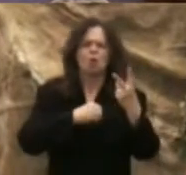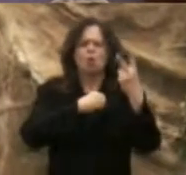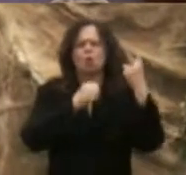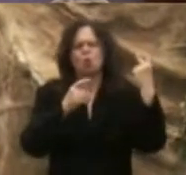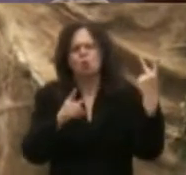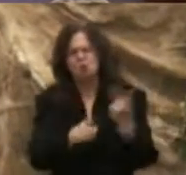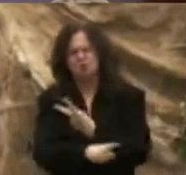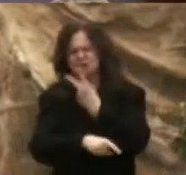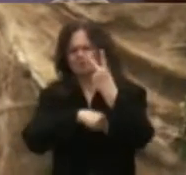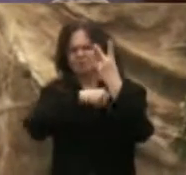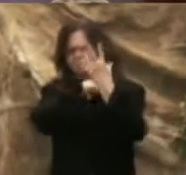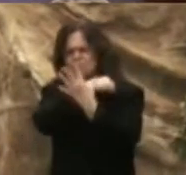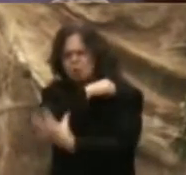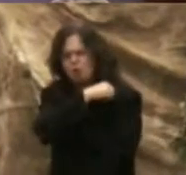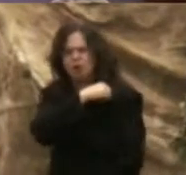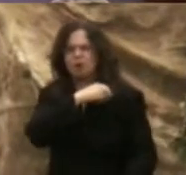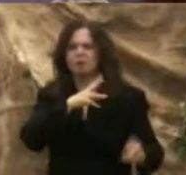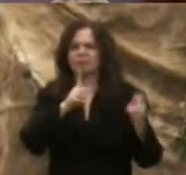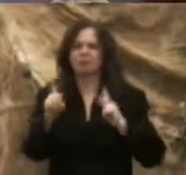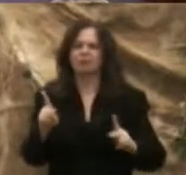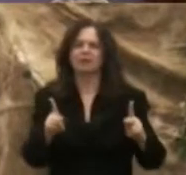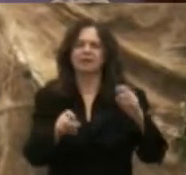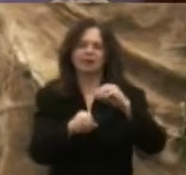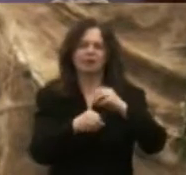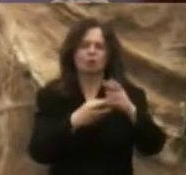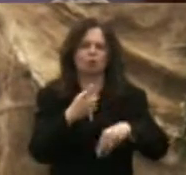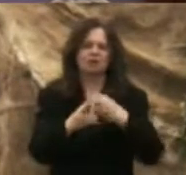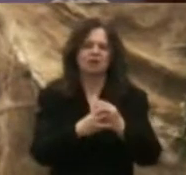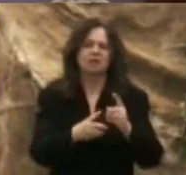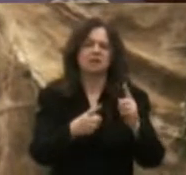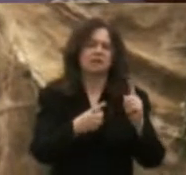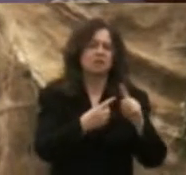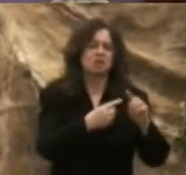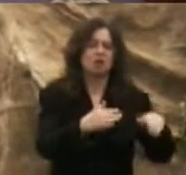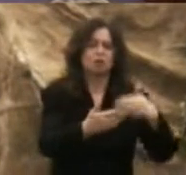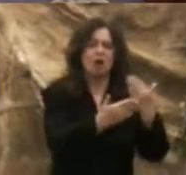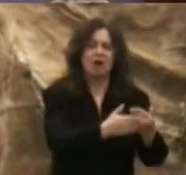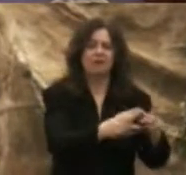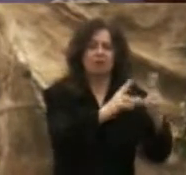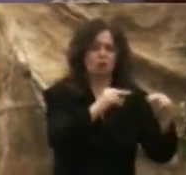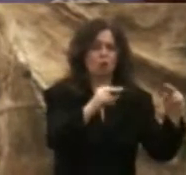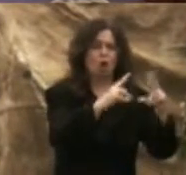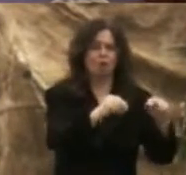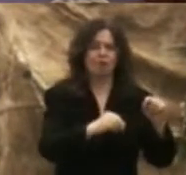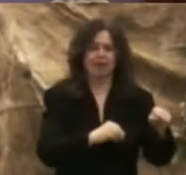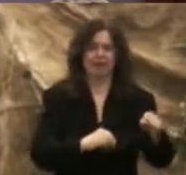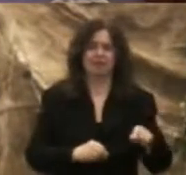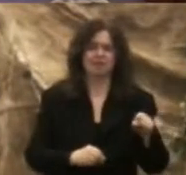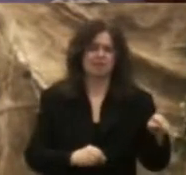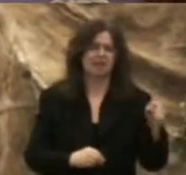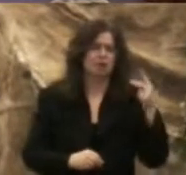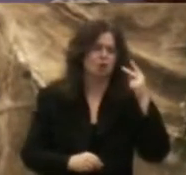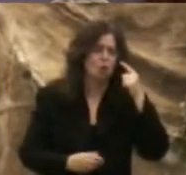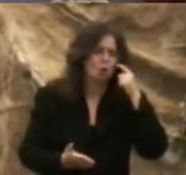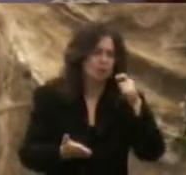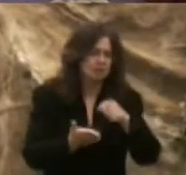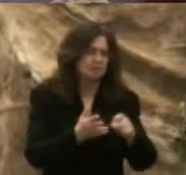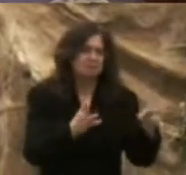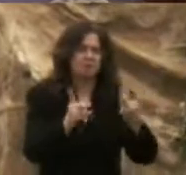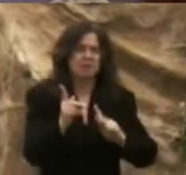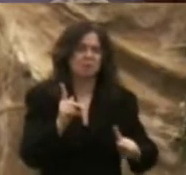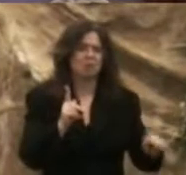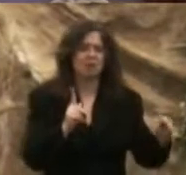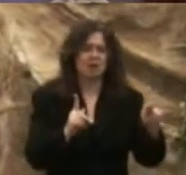world until she had come to Nicaragua and saw how desperately people were scraping